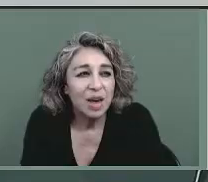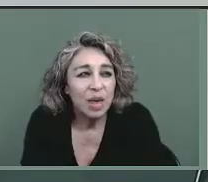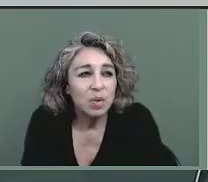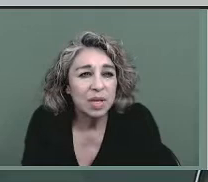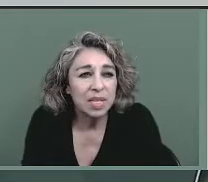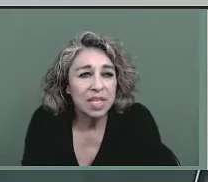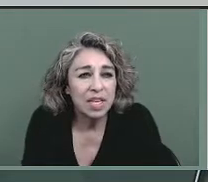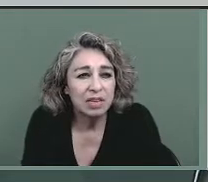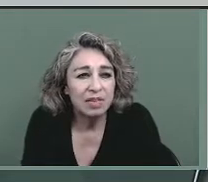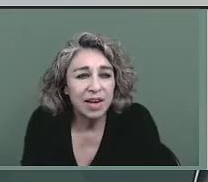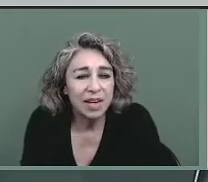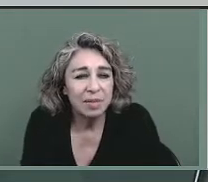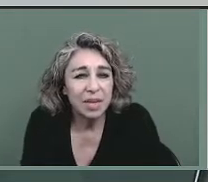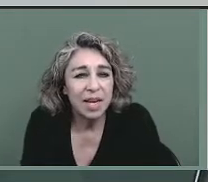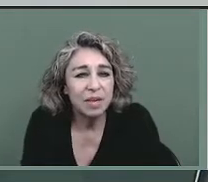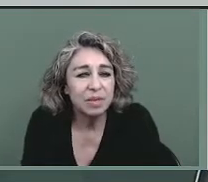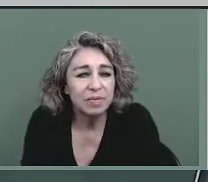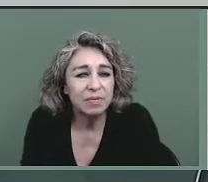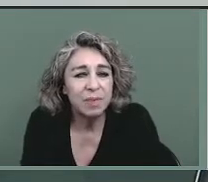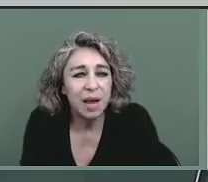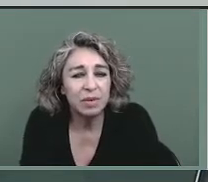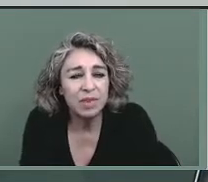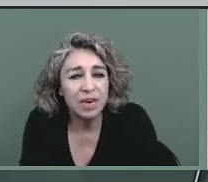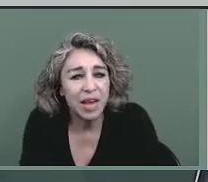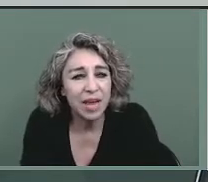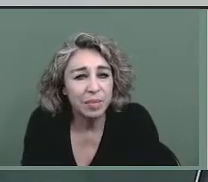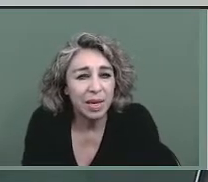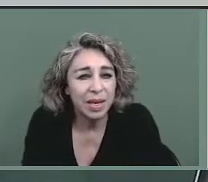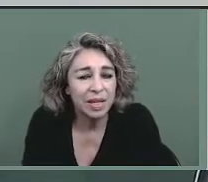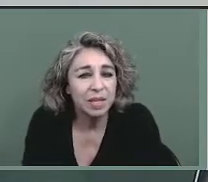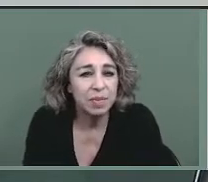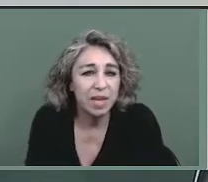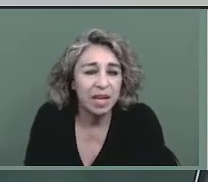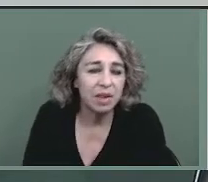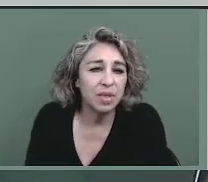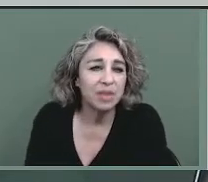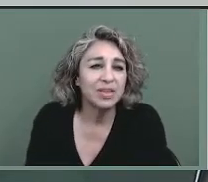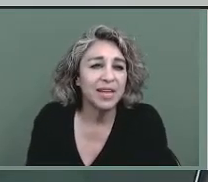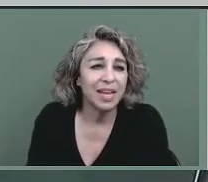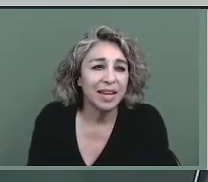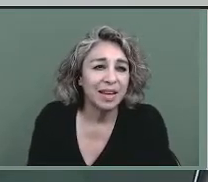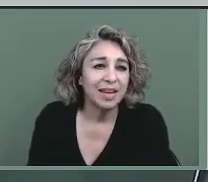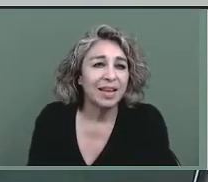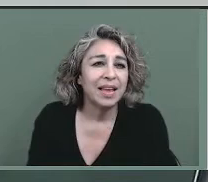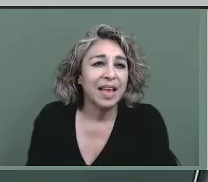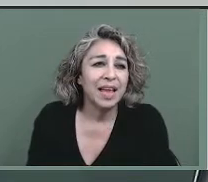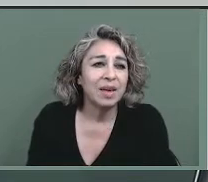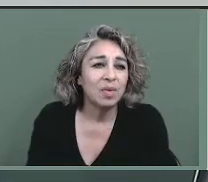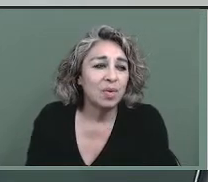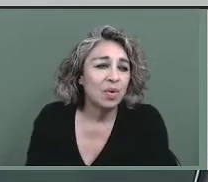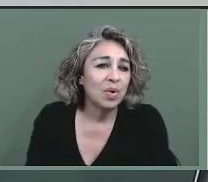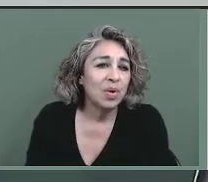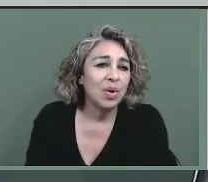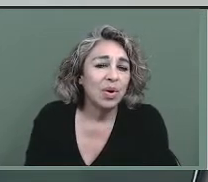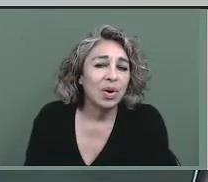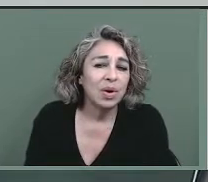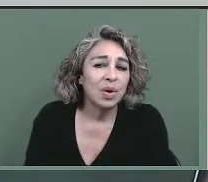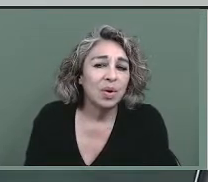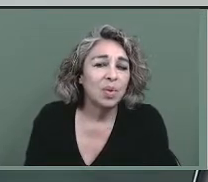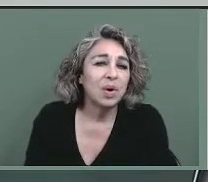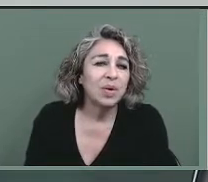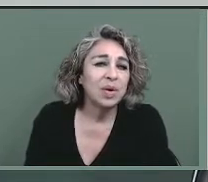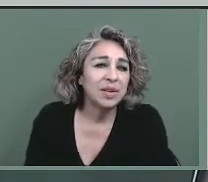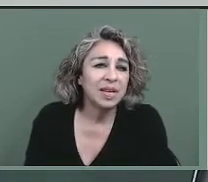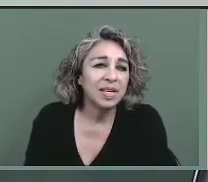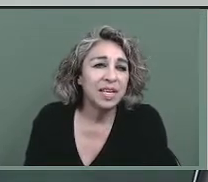And I will continue to find them. And I was very happy to be here with you today. And